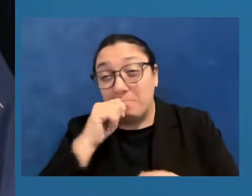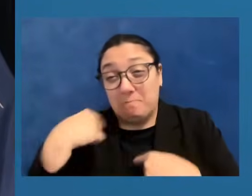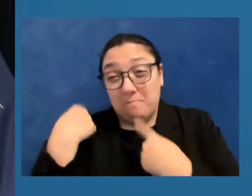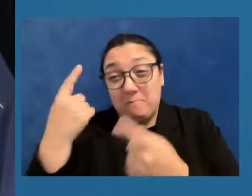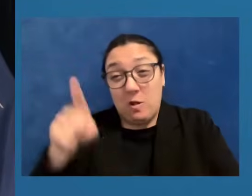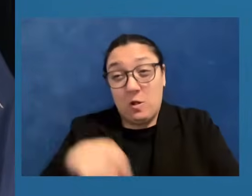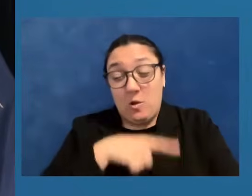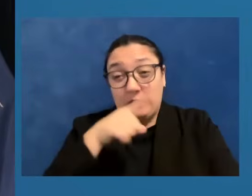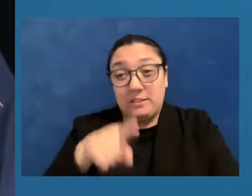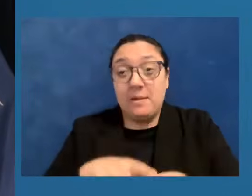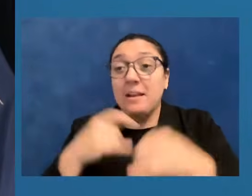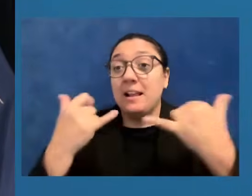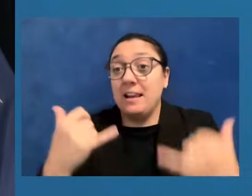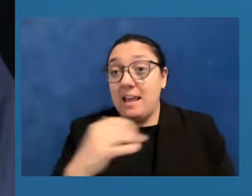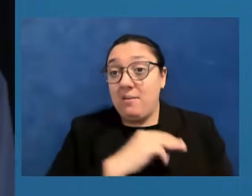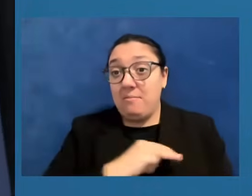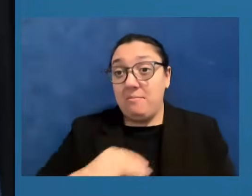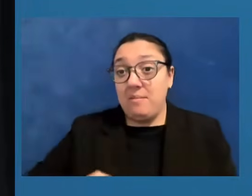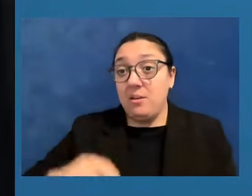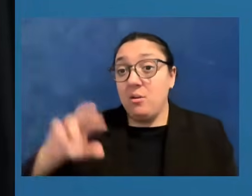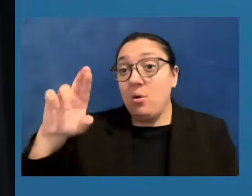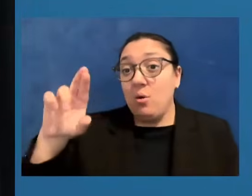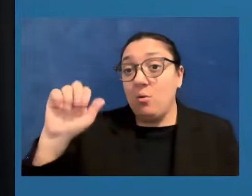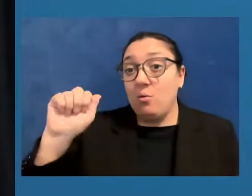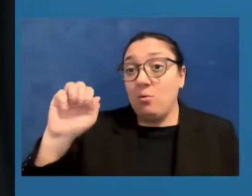up your mayor, Ramos Herbert.